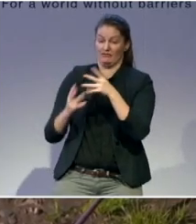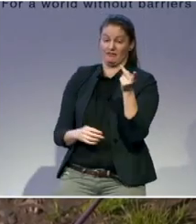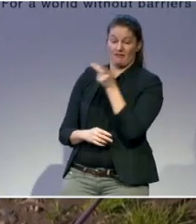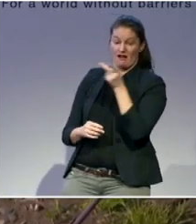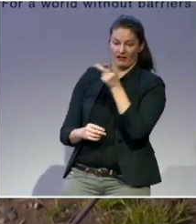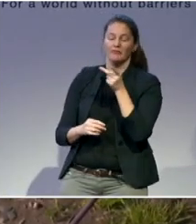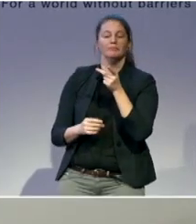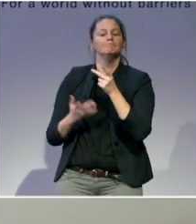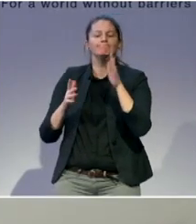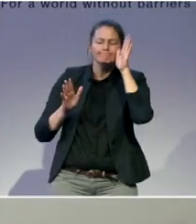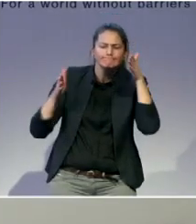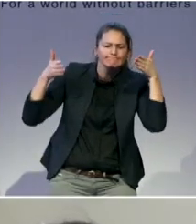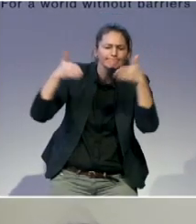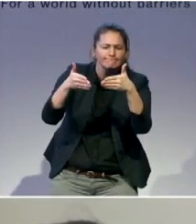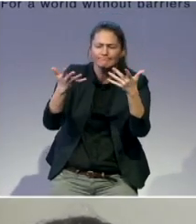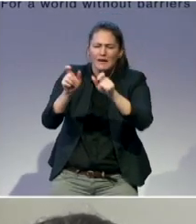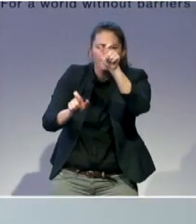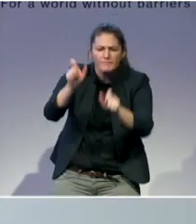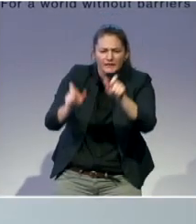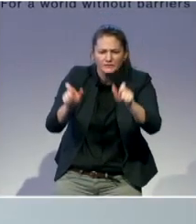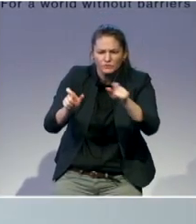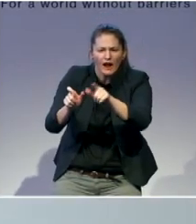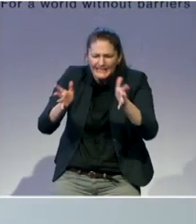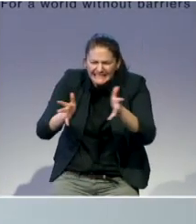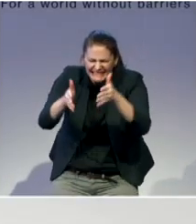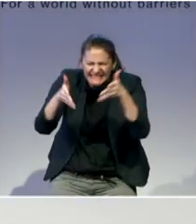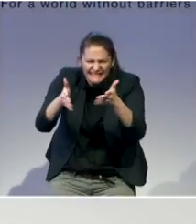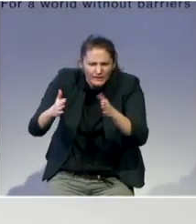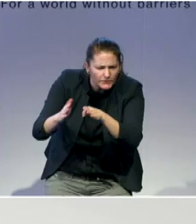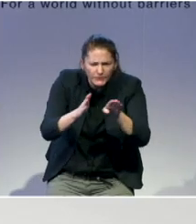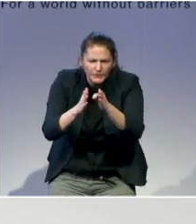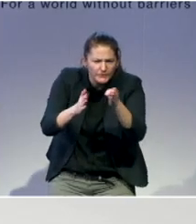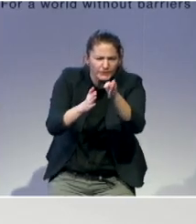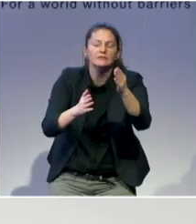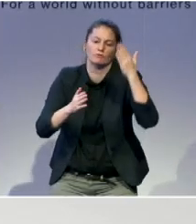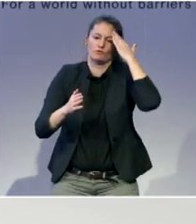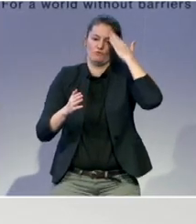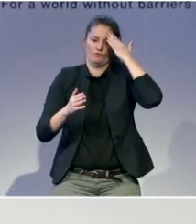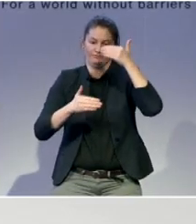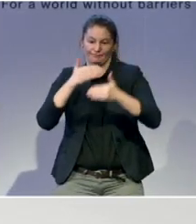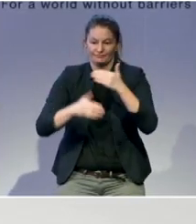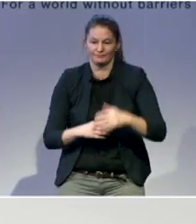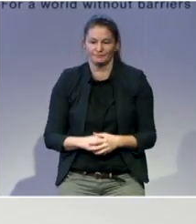professionals have been extensively trained and 50 people have benefited.